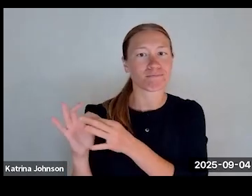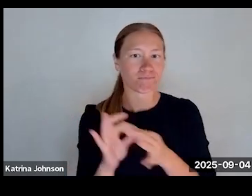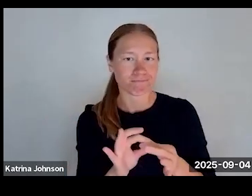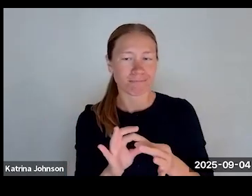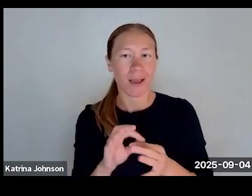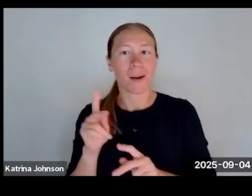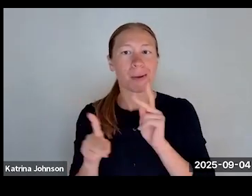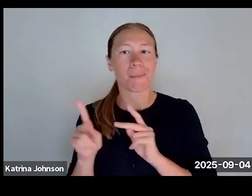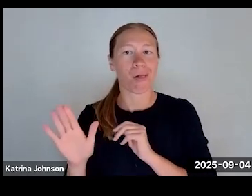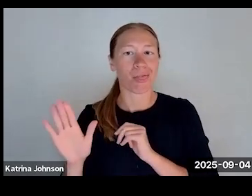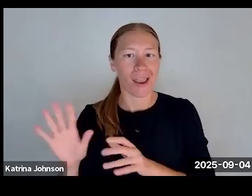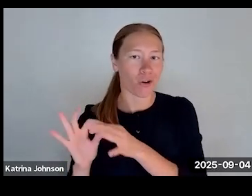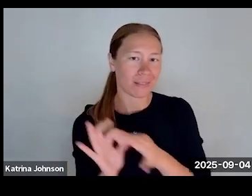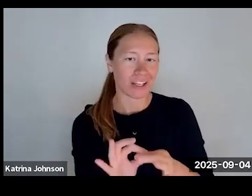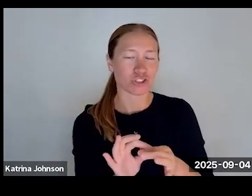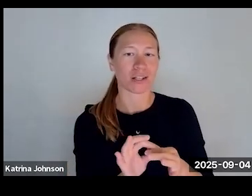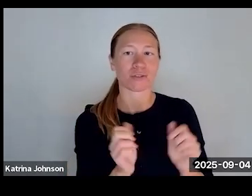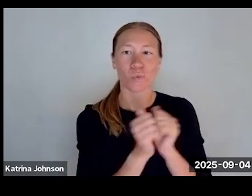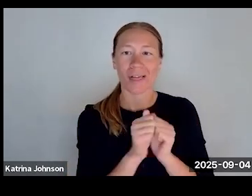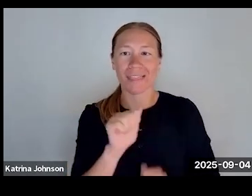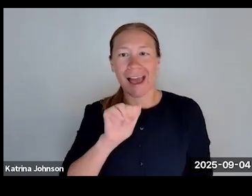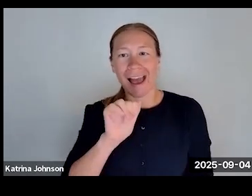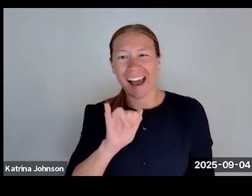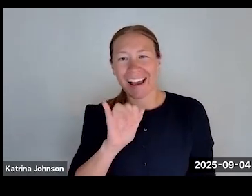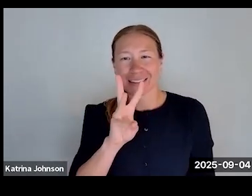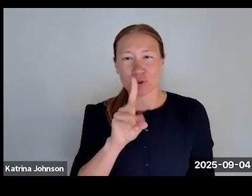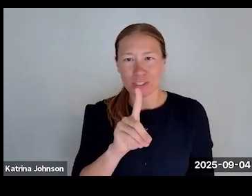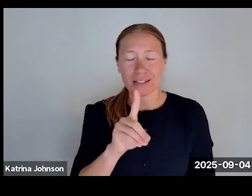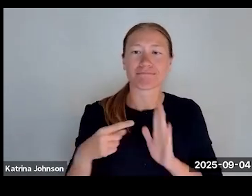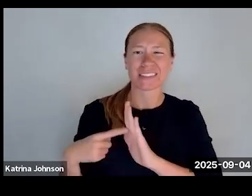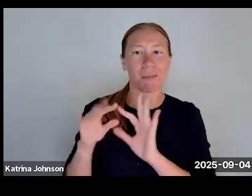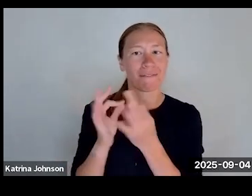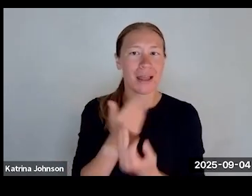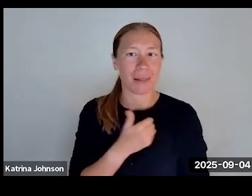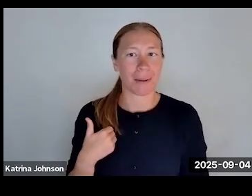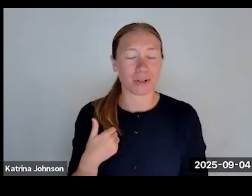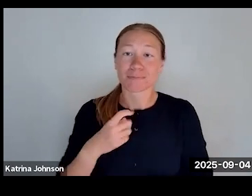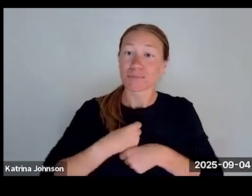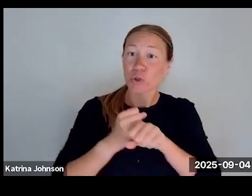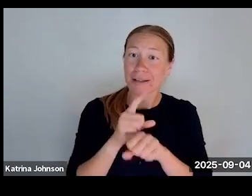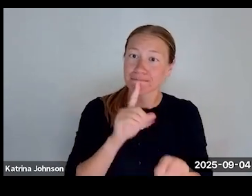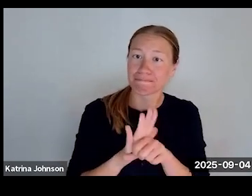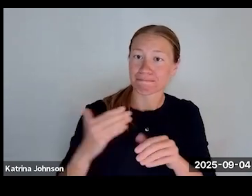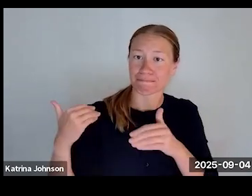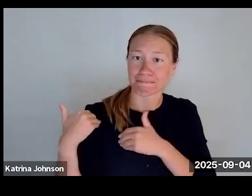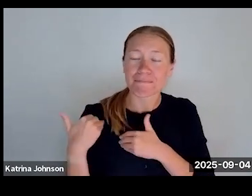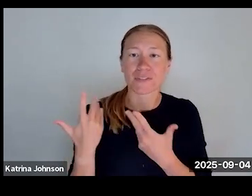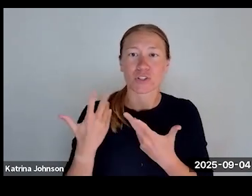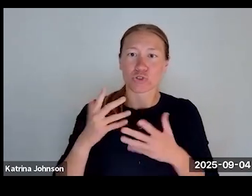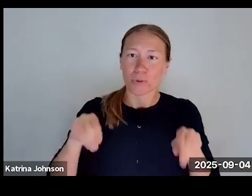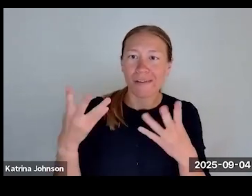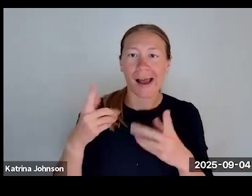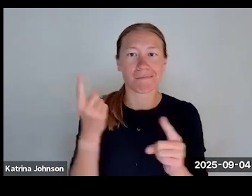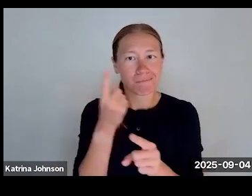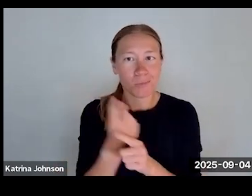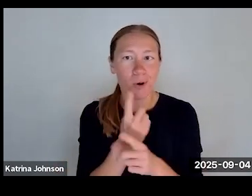IWD, such as a family member. It also creates an affirmative duty to provide reasonable accommodations